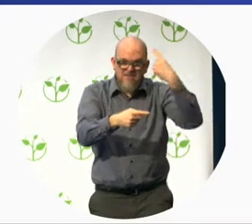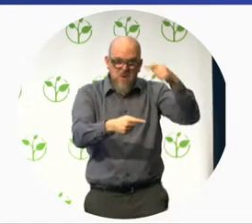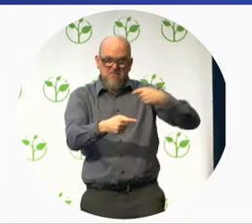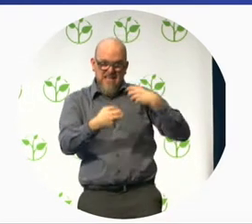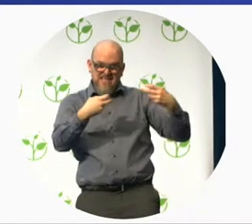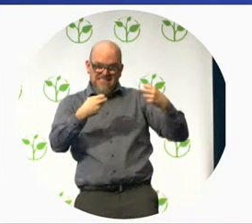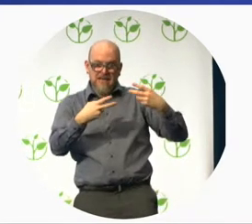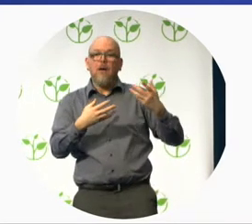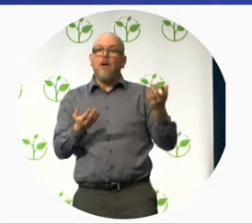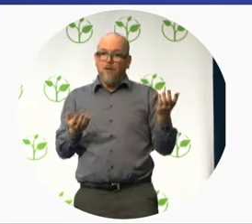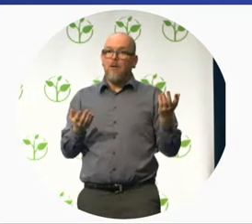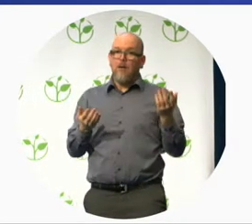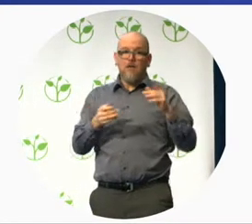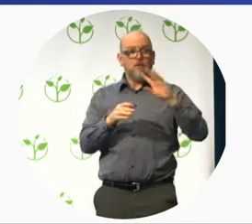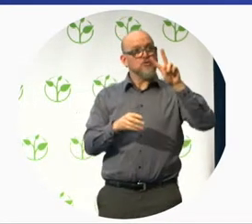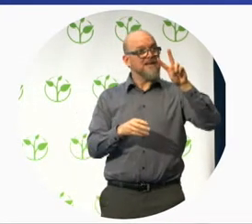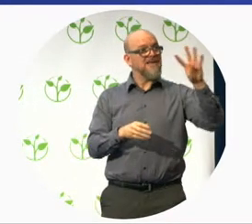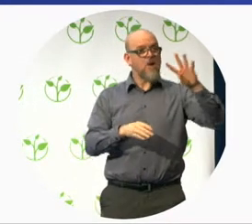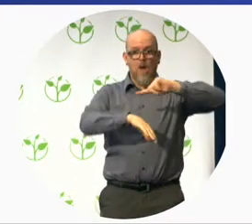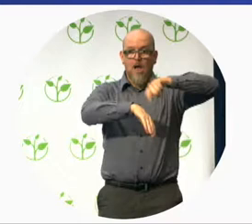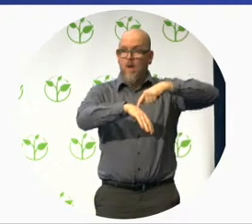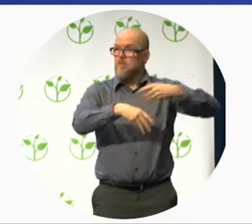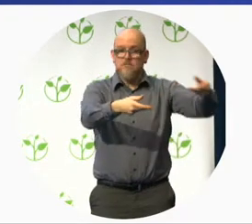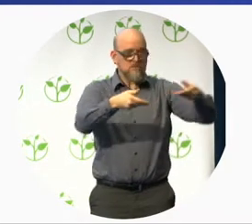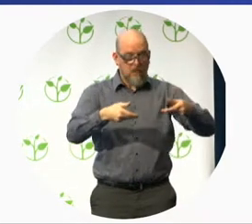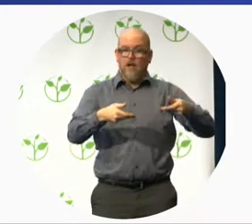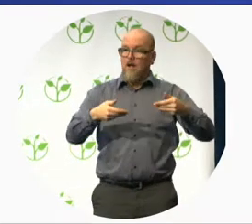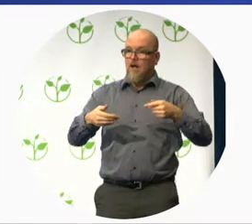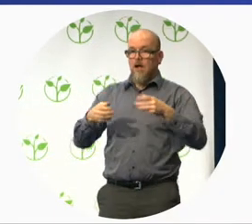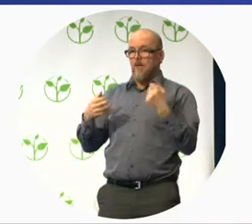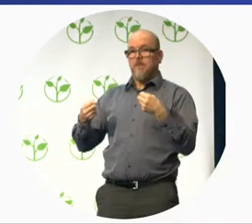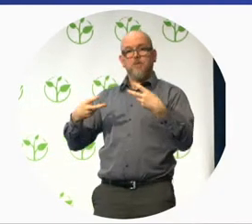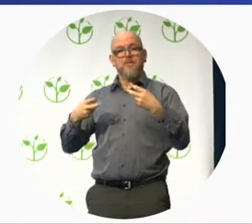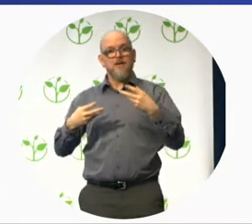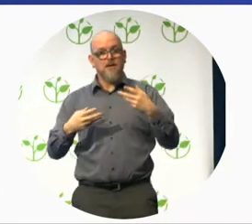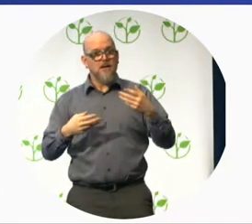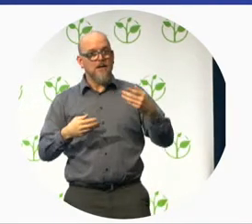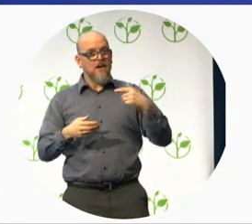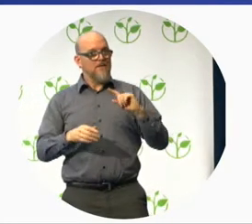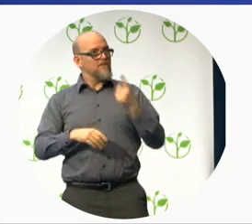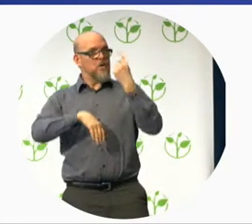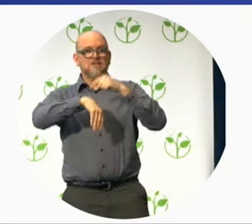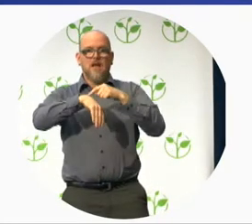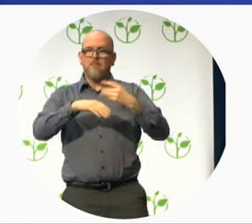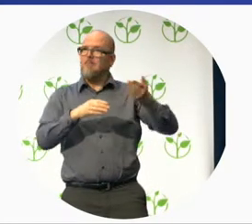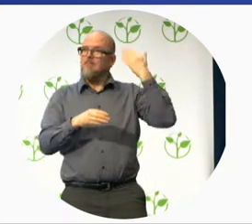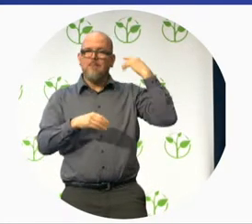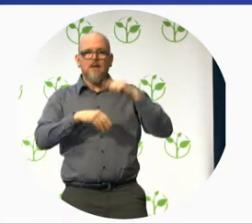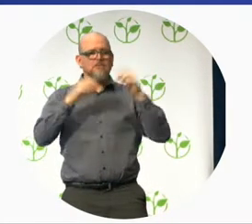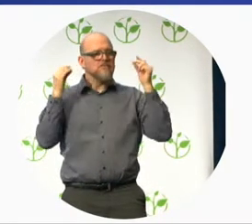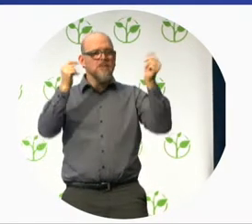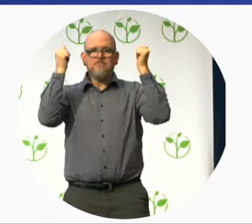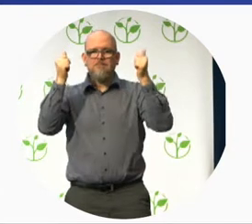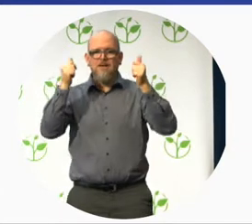We're able to do that in part because we have personnel located around the world. So when I leave at 5 p.m. in Washington,